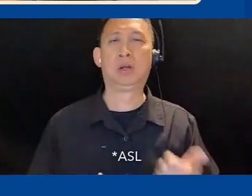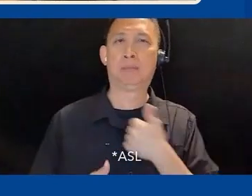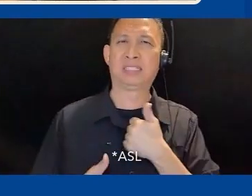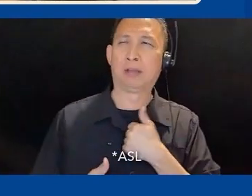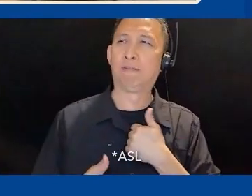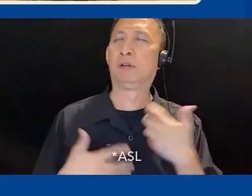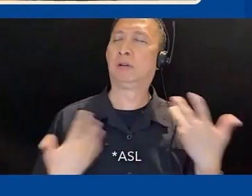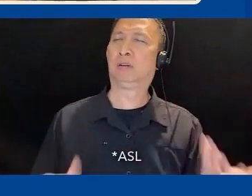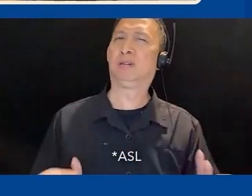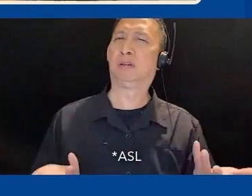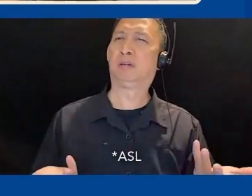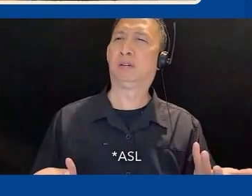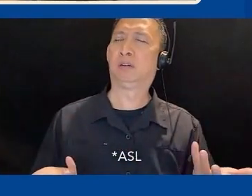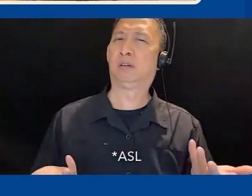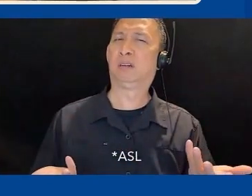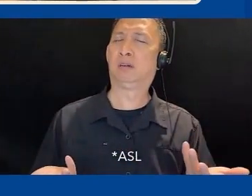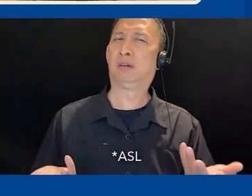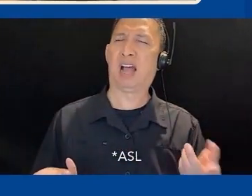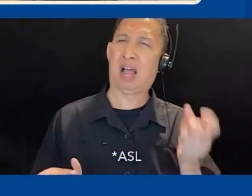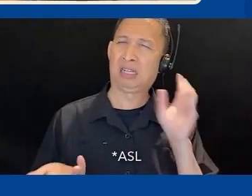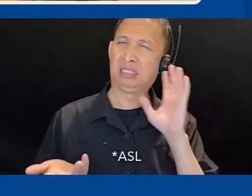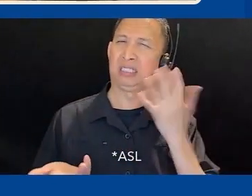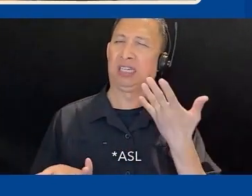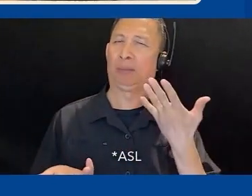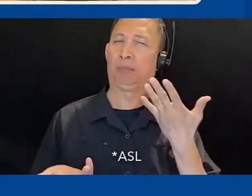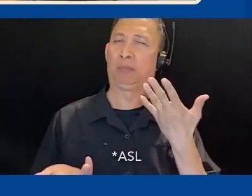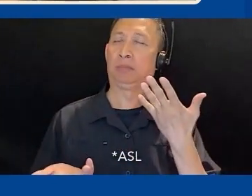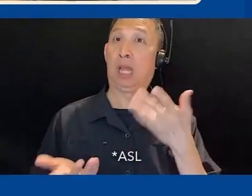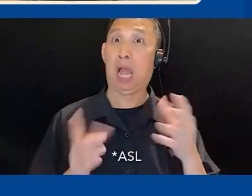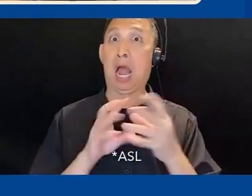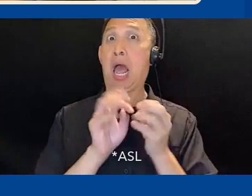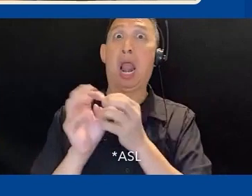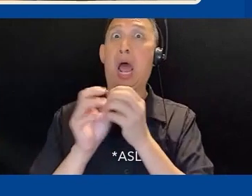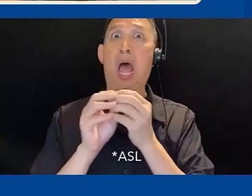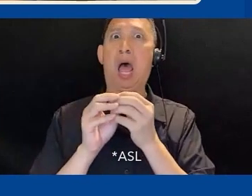at how it's kind of petered off.